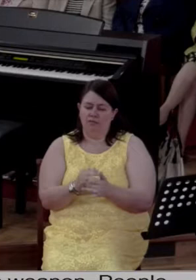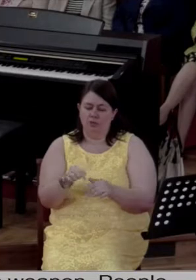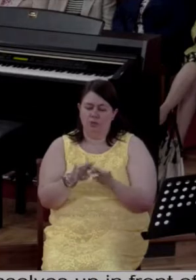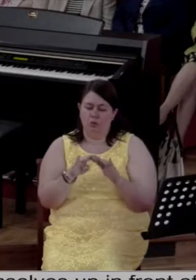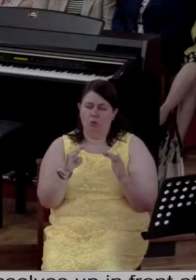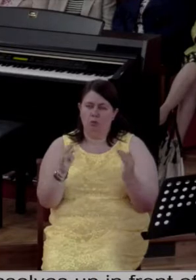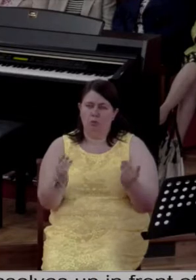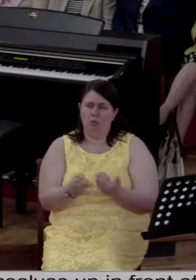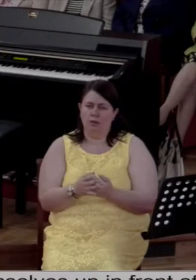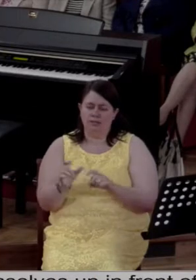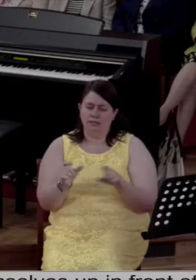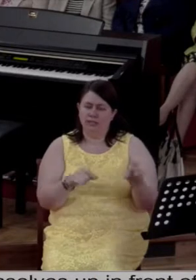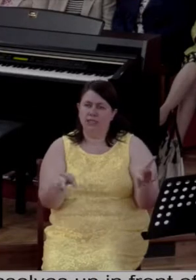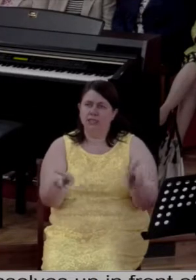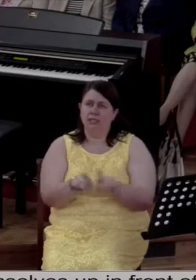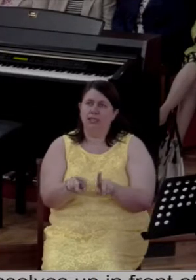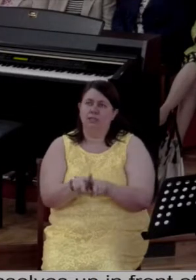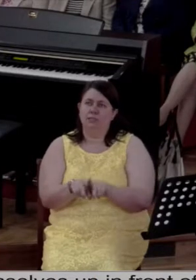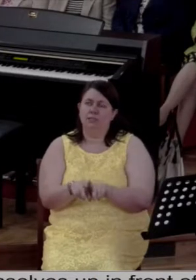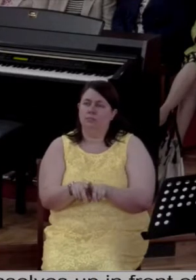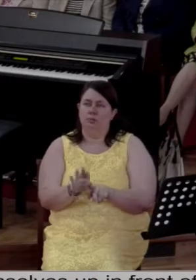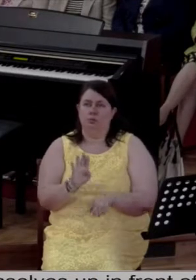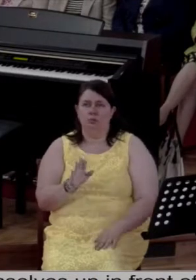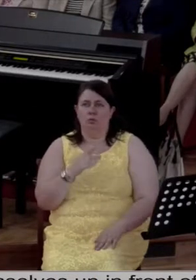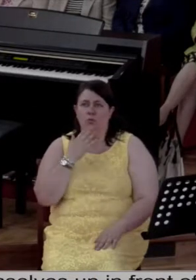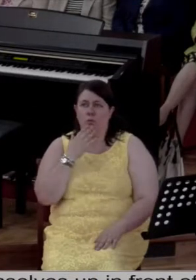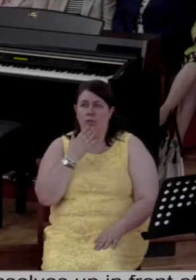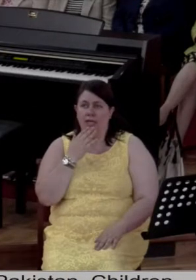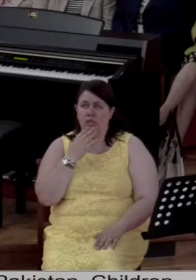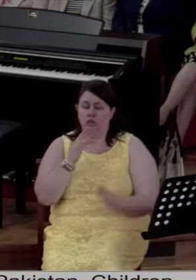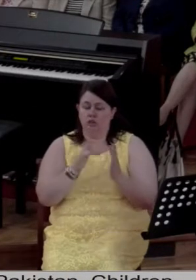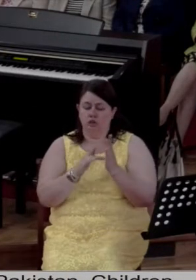be when Jesus comes to reign.